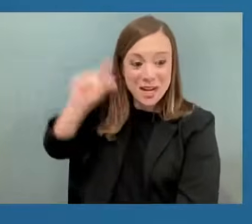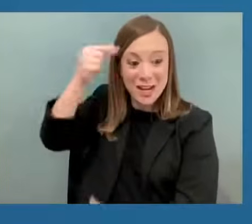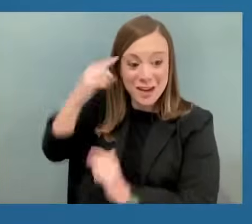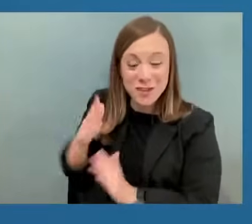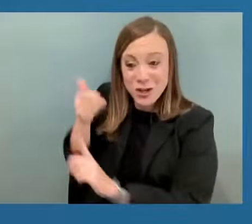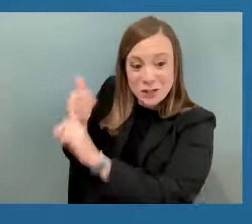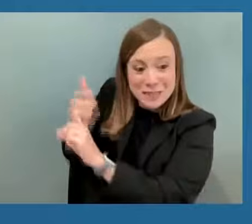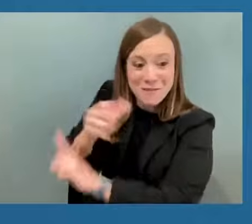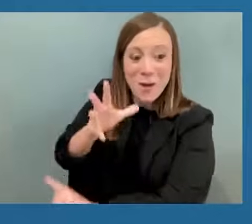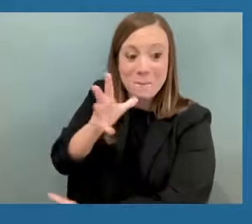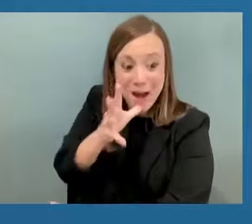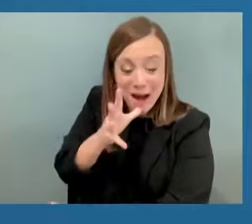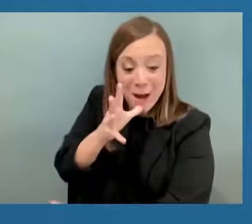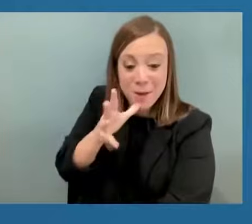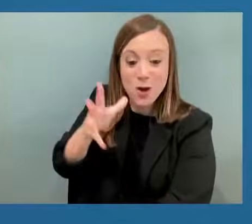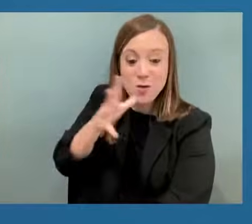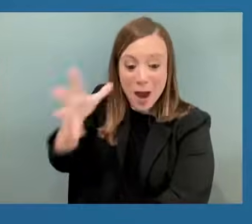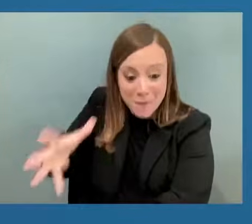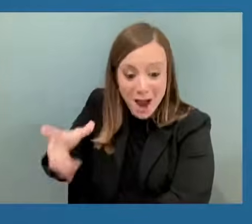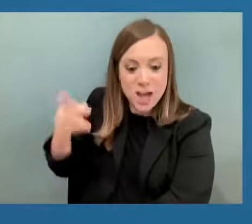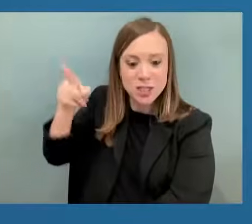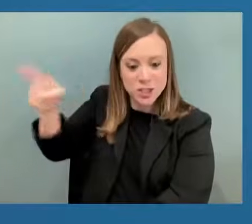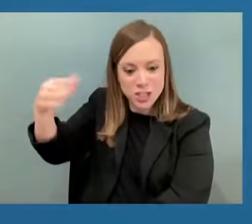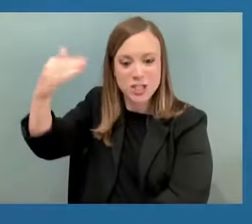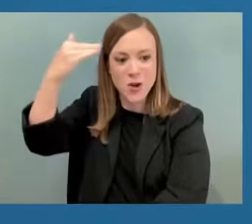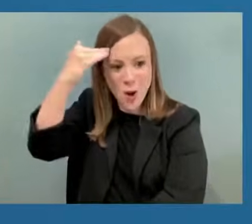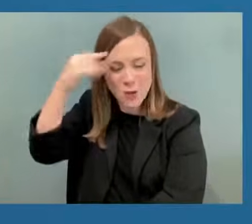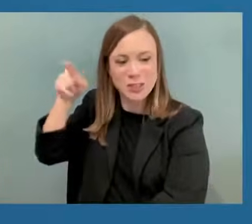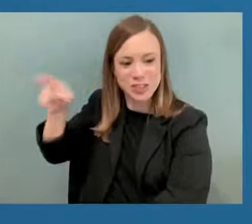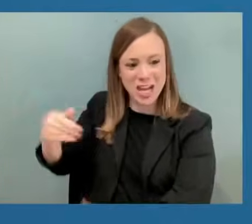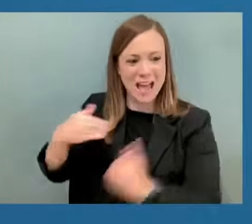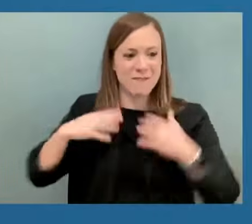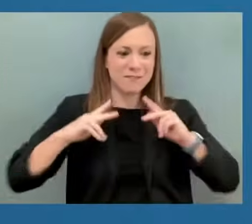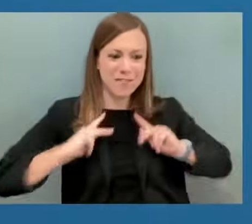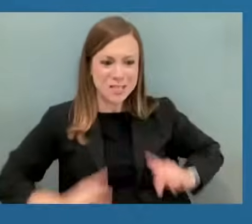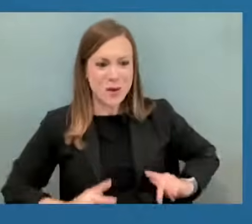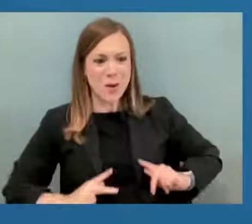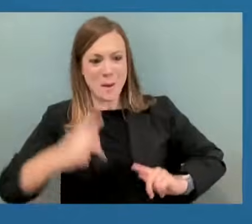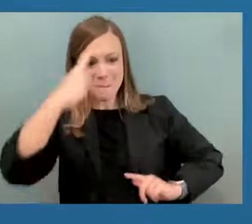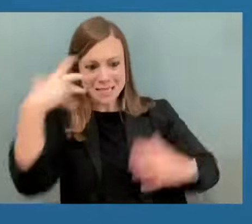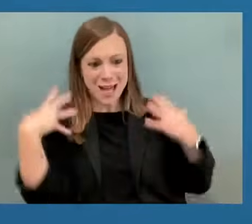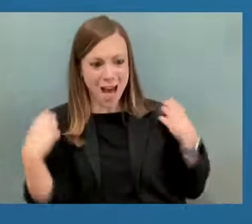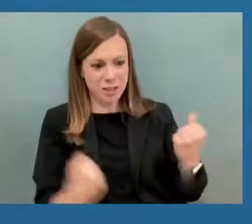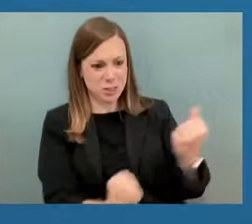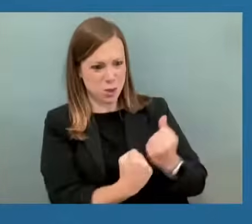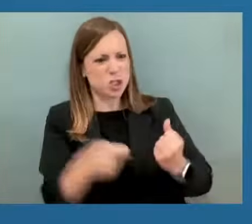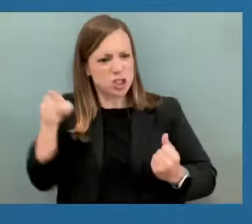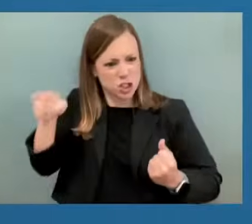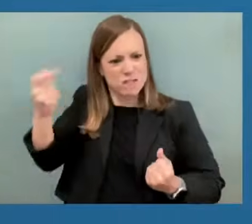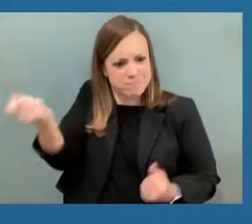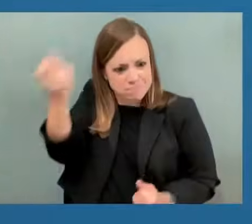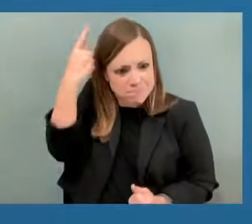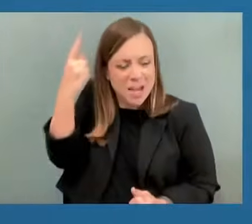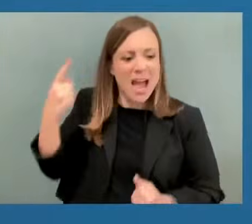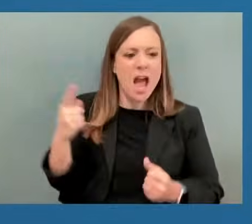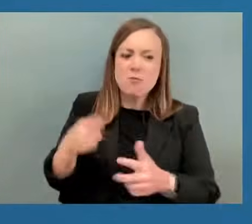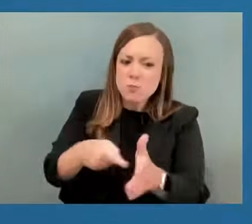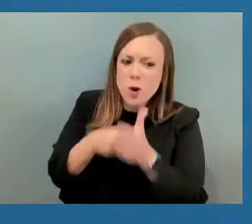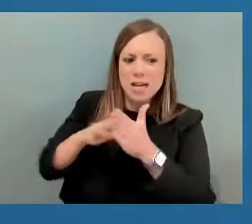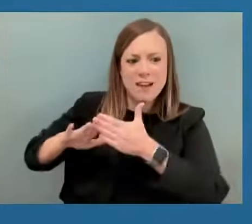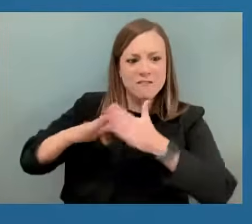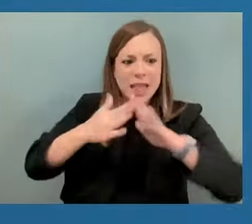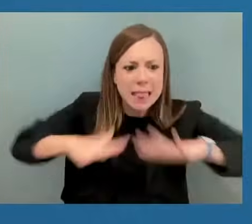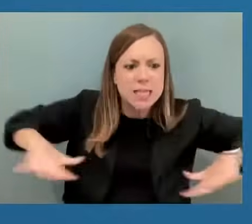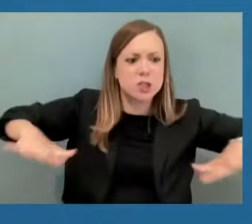to have support, that it does take a village to raise a child in this state. And with this year's budget, I'm so glad to see that